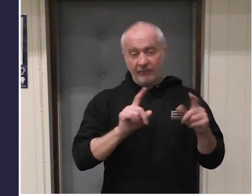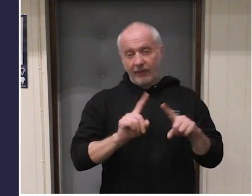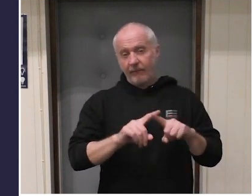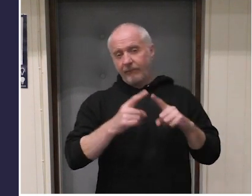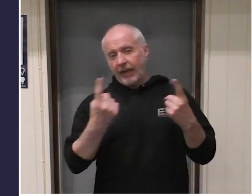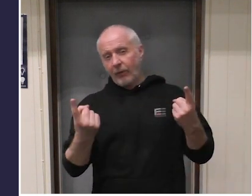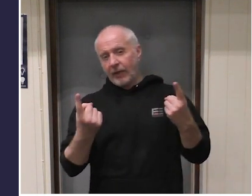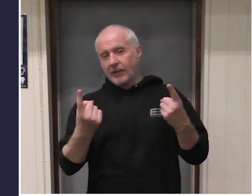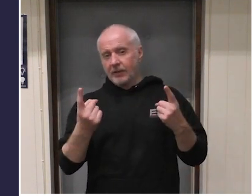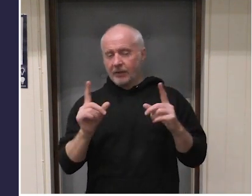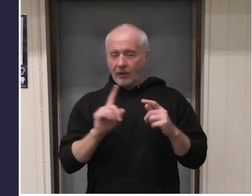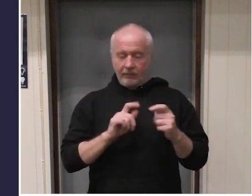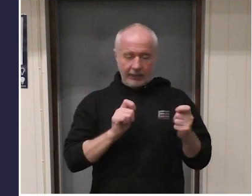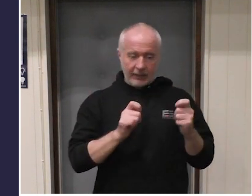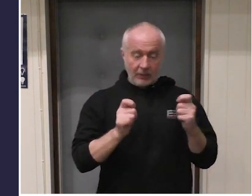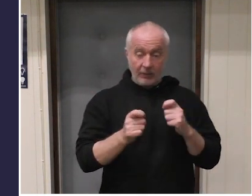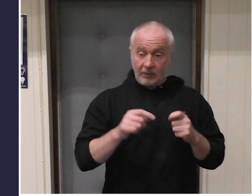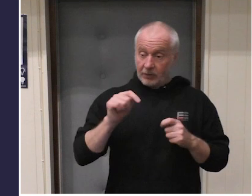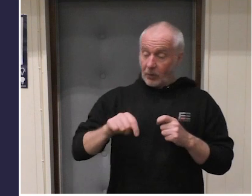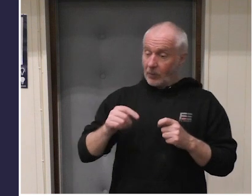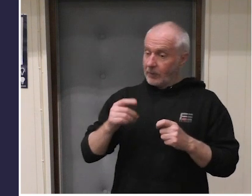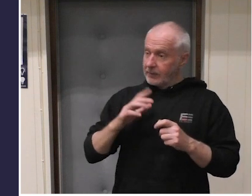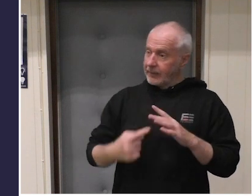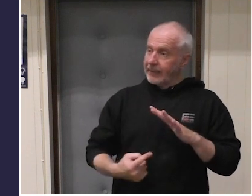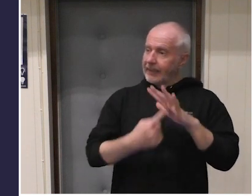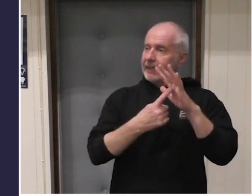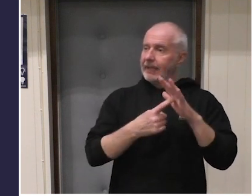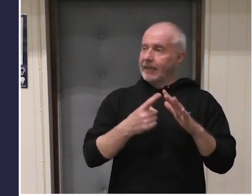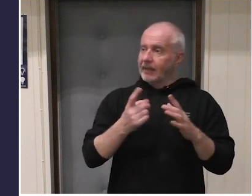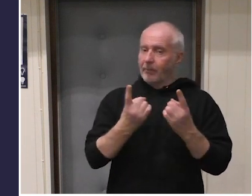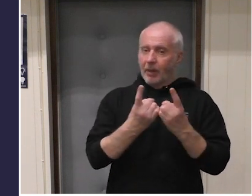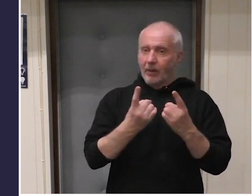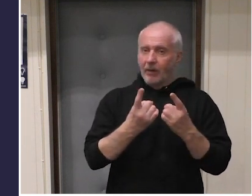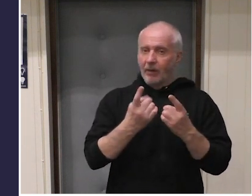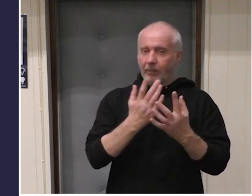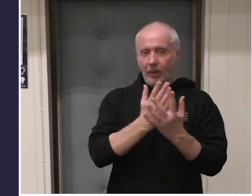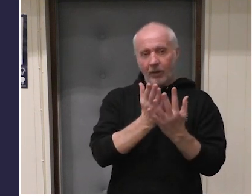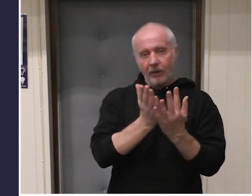is one of the key aspects we need for some sort of physics-type theory of life.